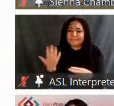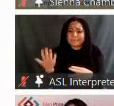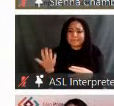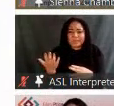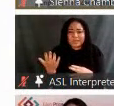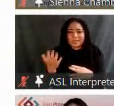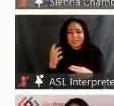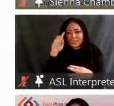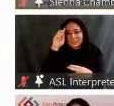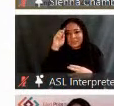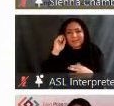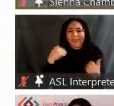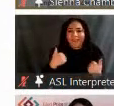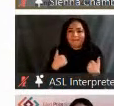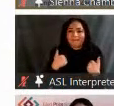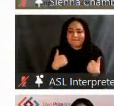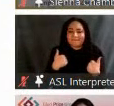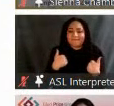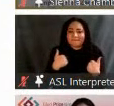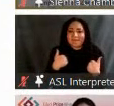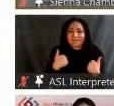those